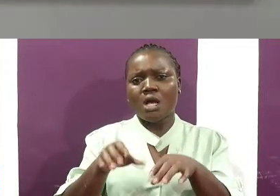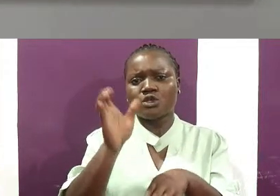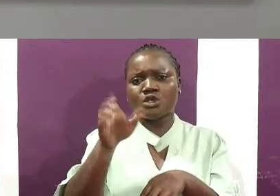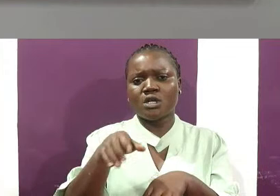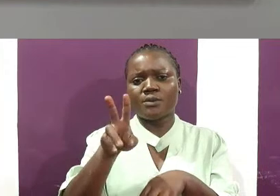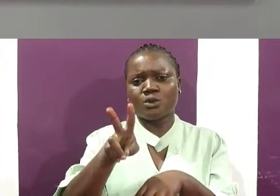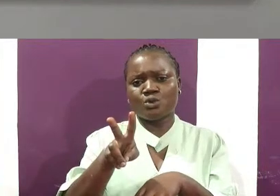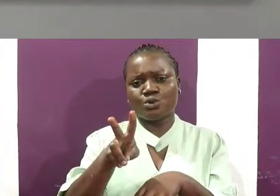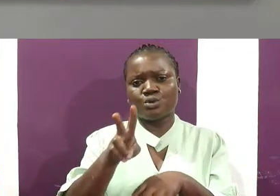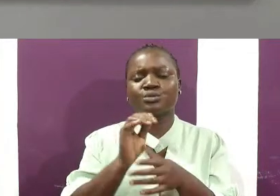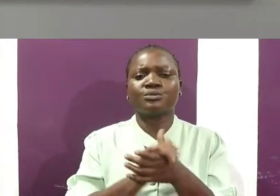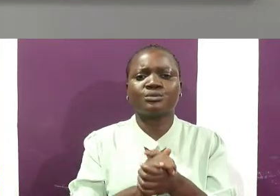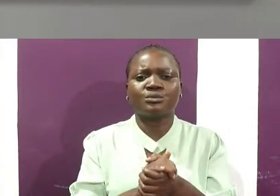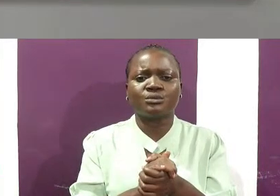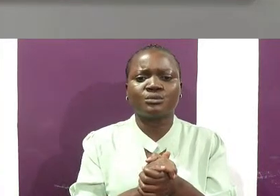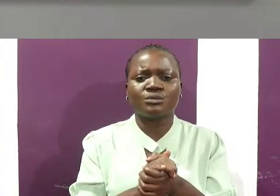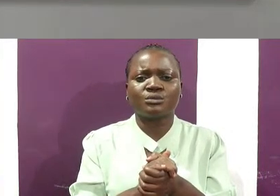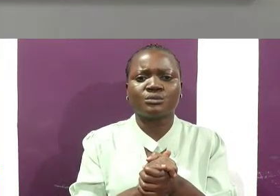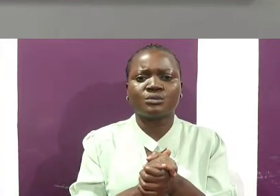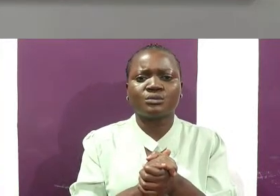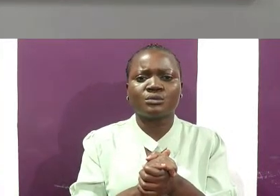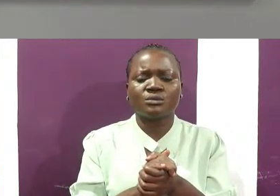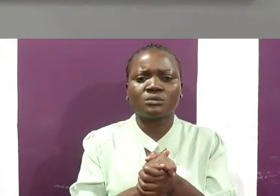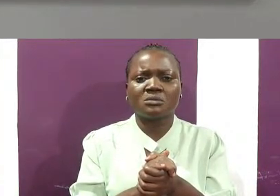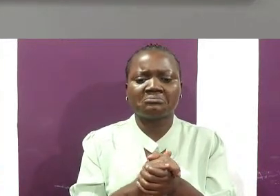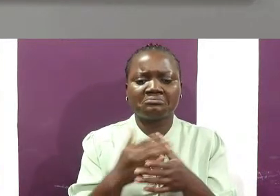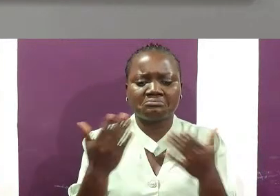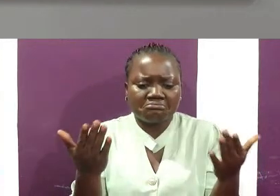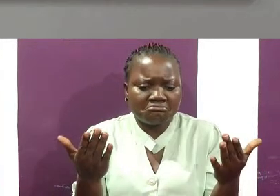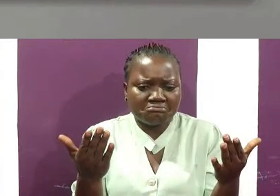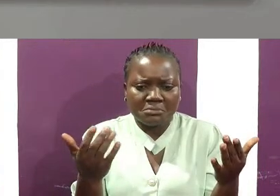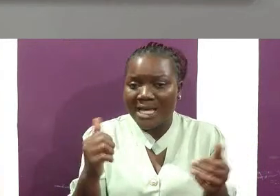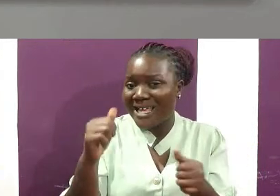Is one church as good as another?